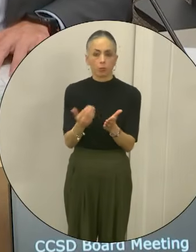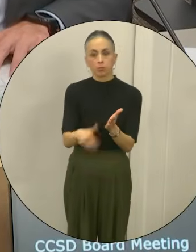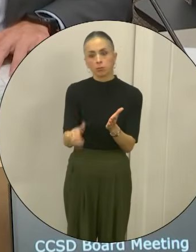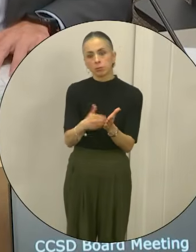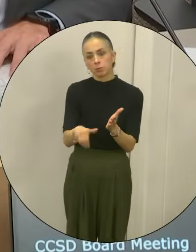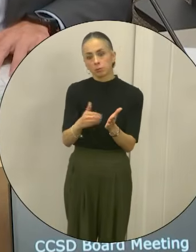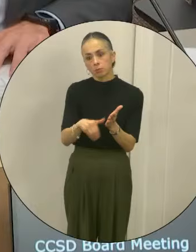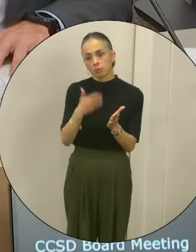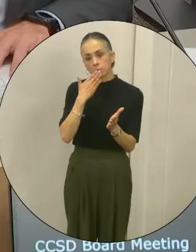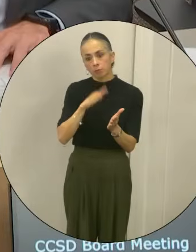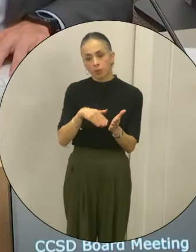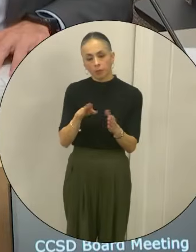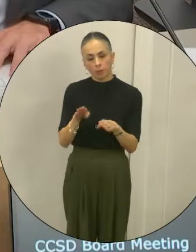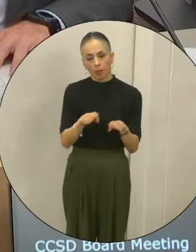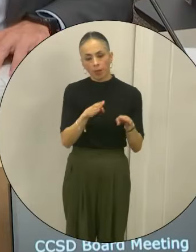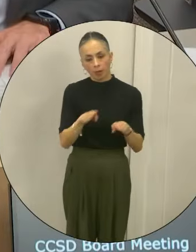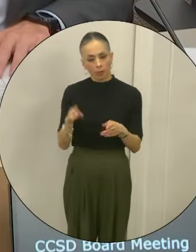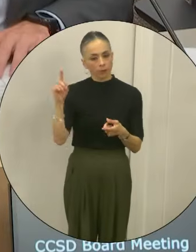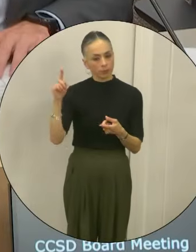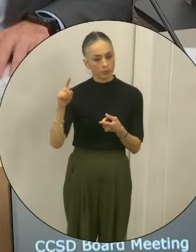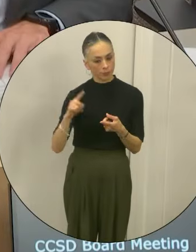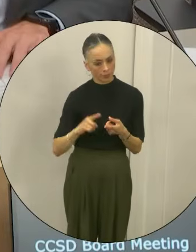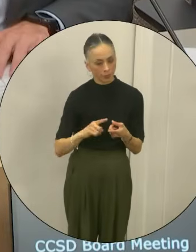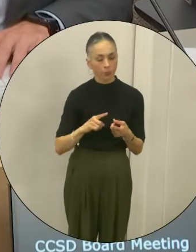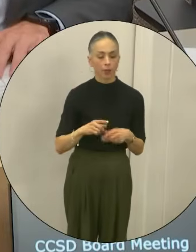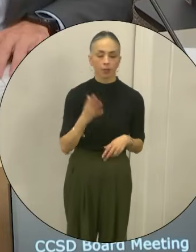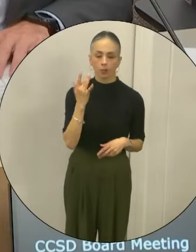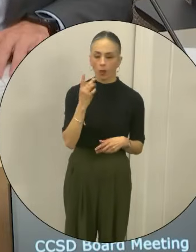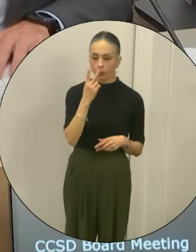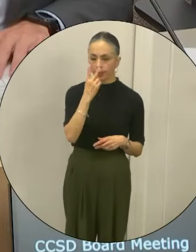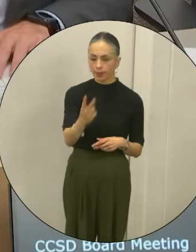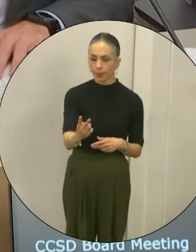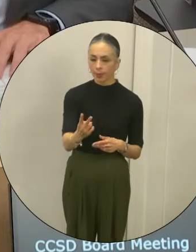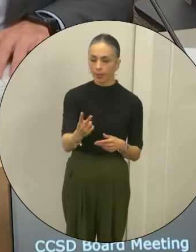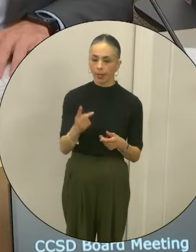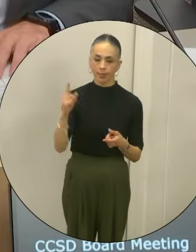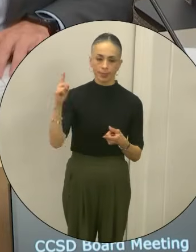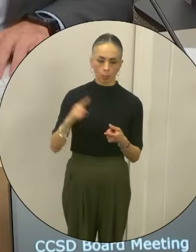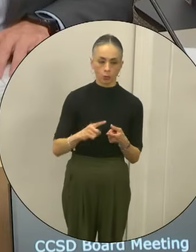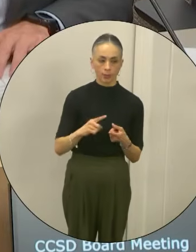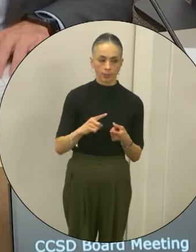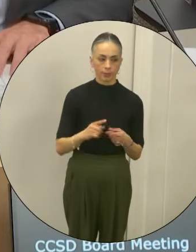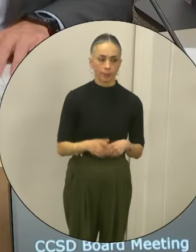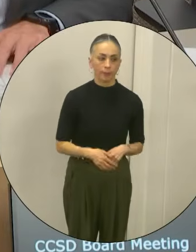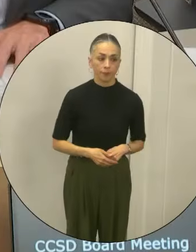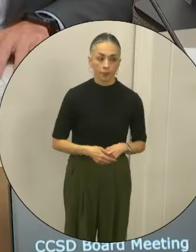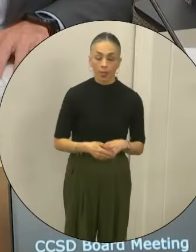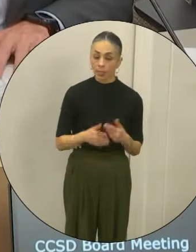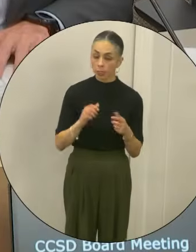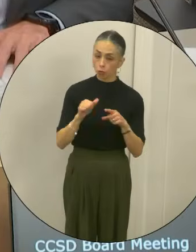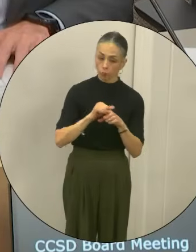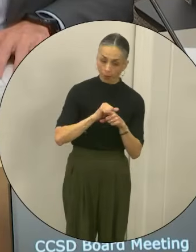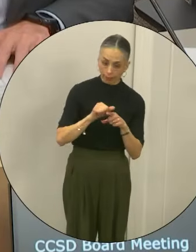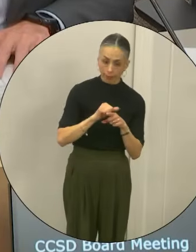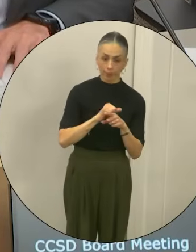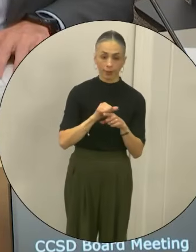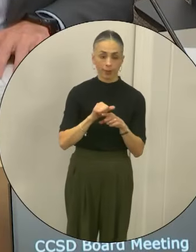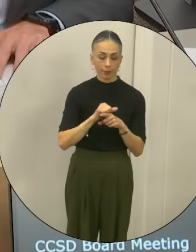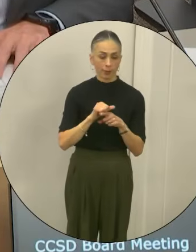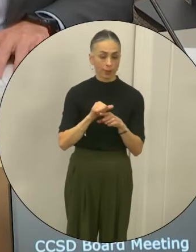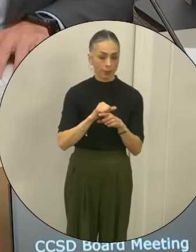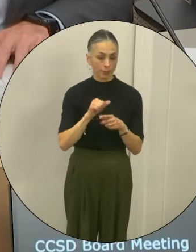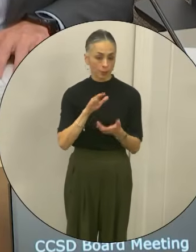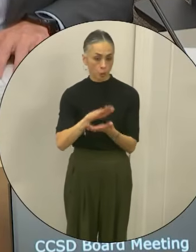those type of behaviors. So that's why we're seeing such a decrease in our training, our monthly training, and